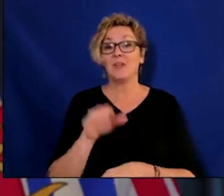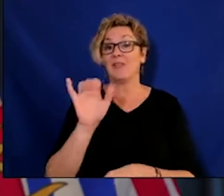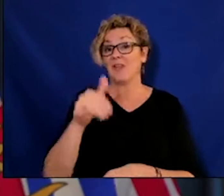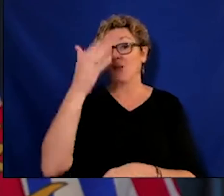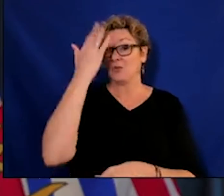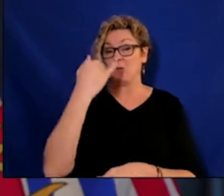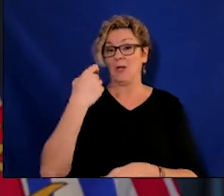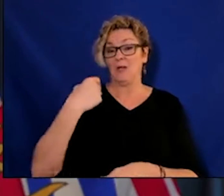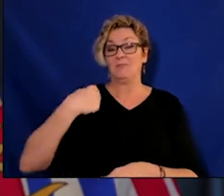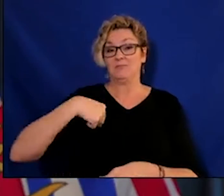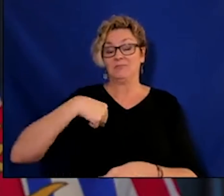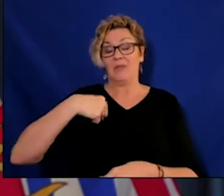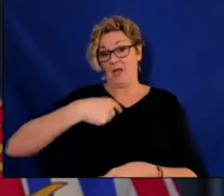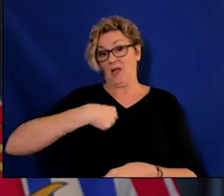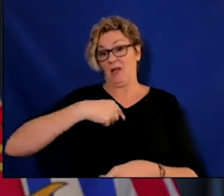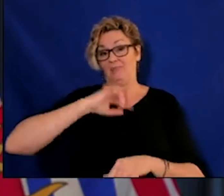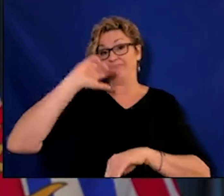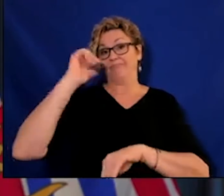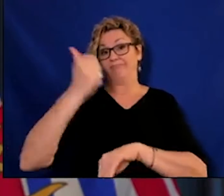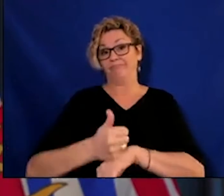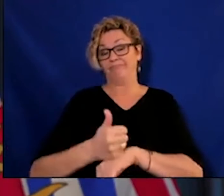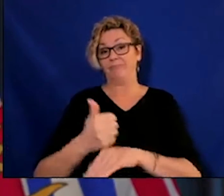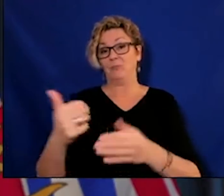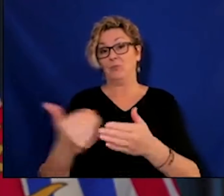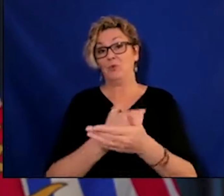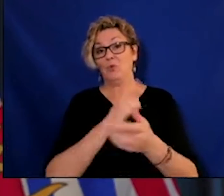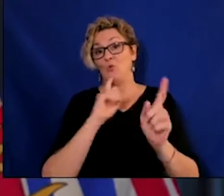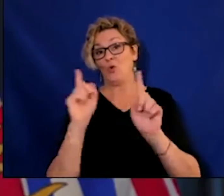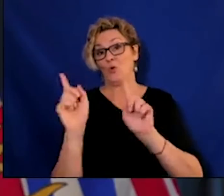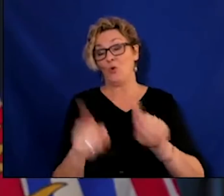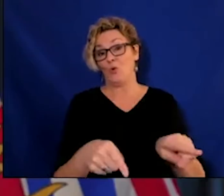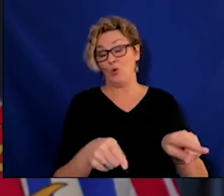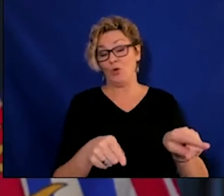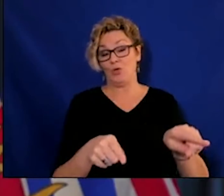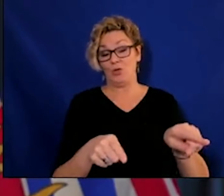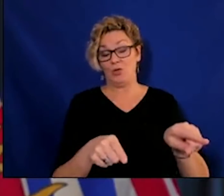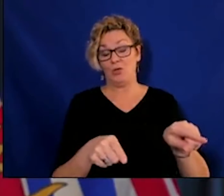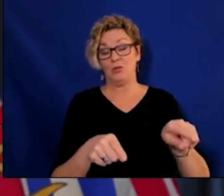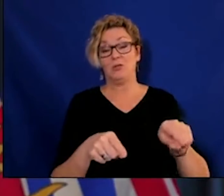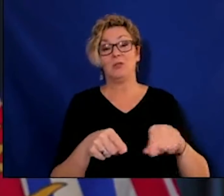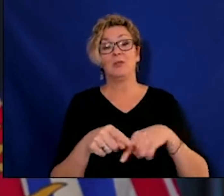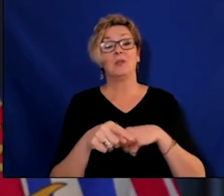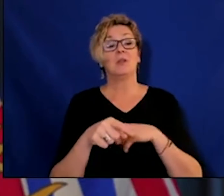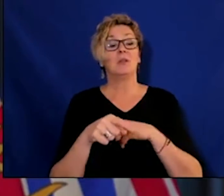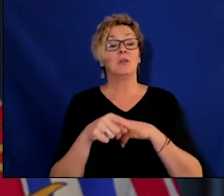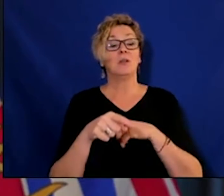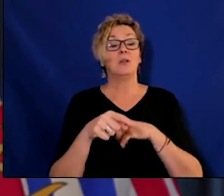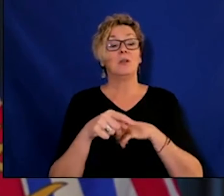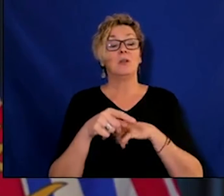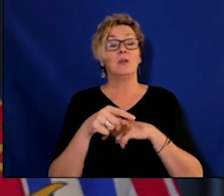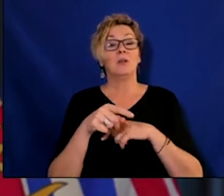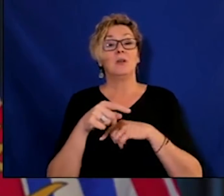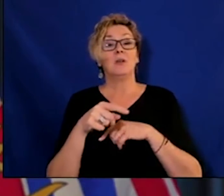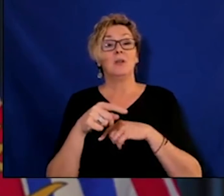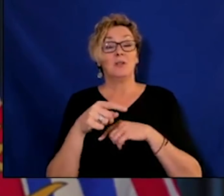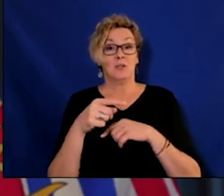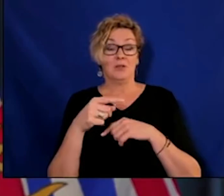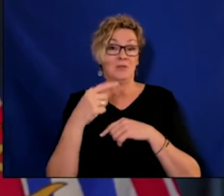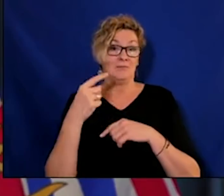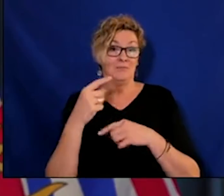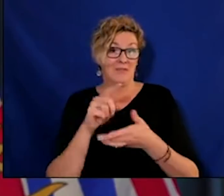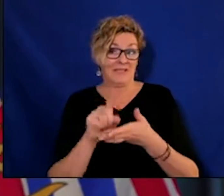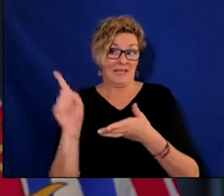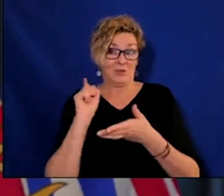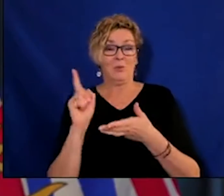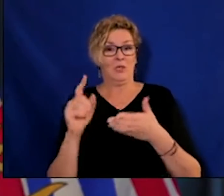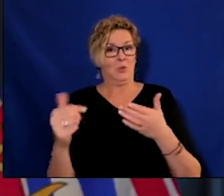orders that are province-wide orders are very similar to the previous regional order we had put in place in the Fraser